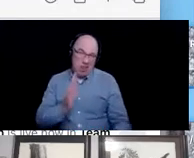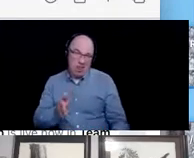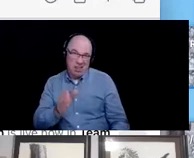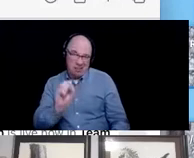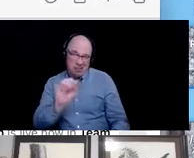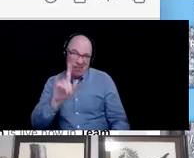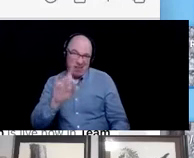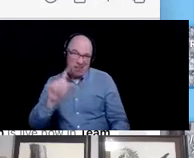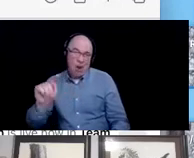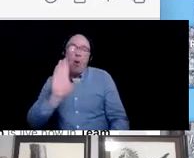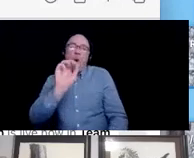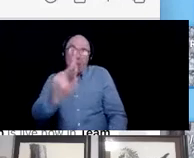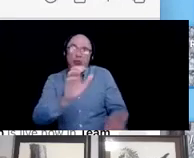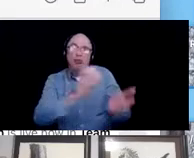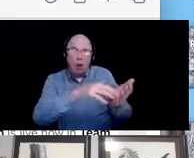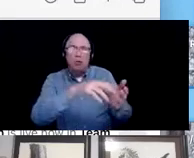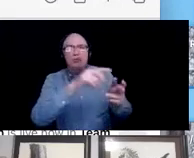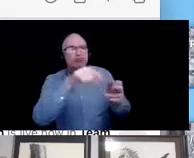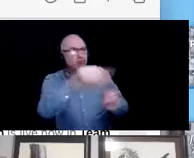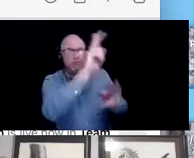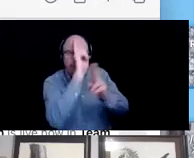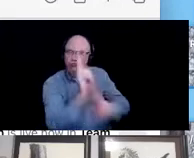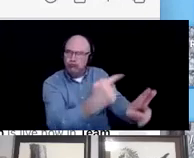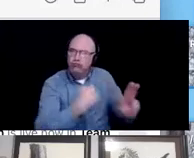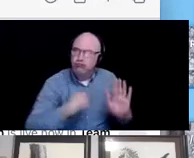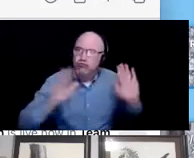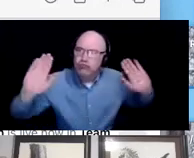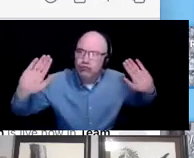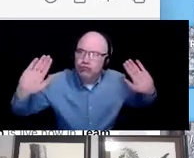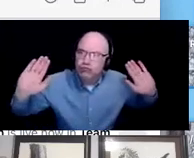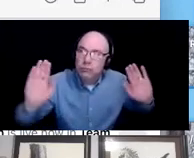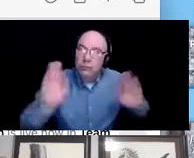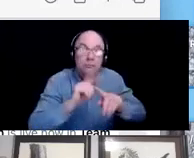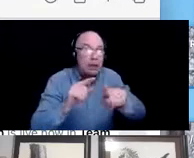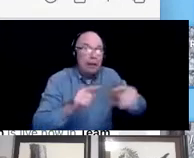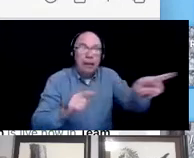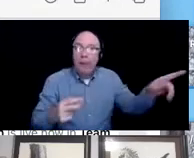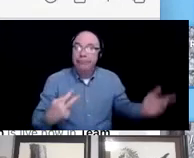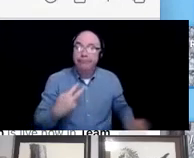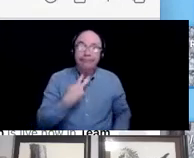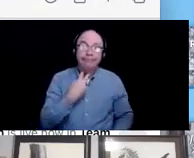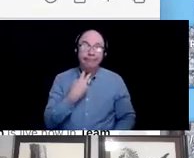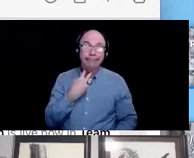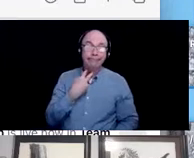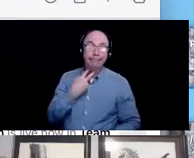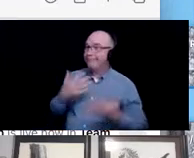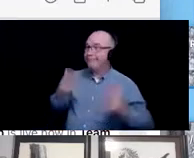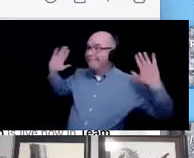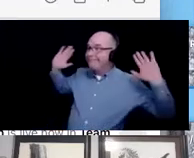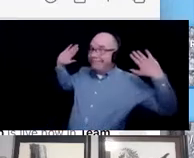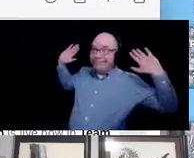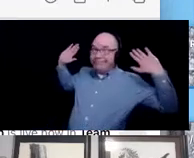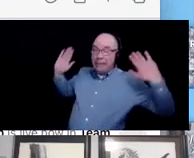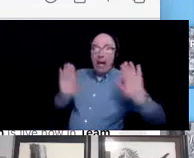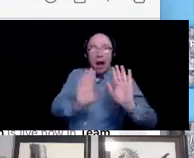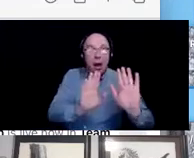full respect for the medical society. Of course I do, but they were at the end of the ropes. That's what they told us. And lo and